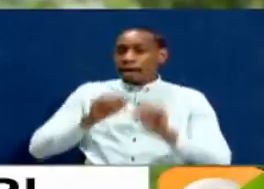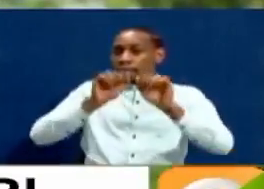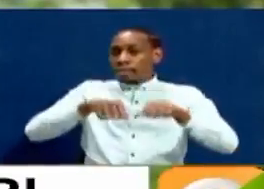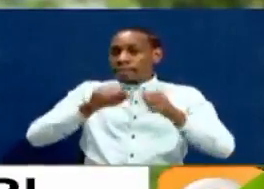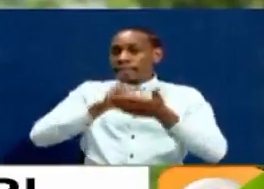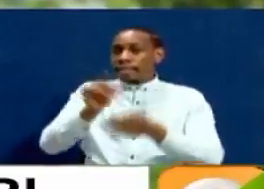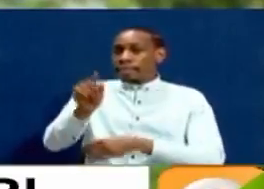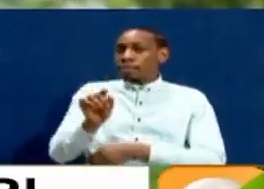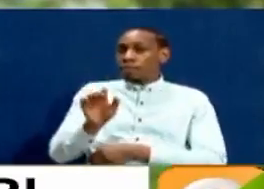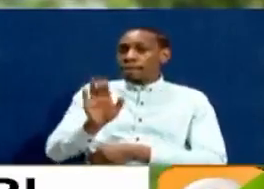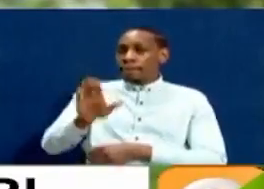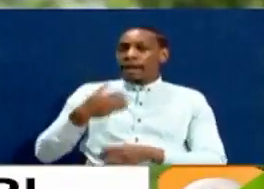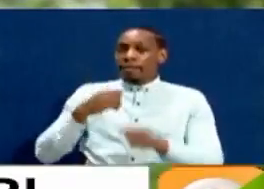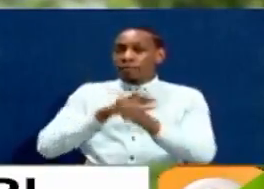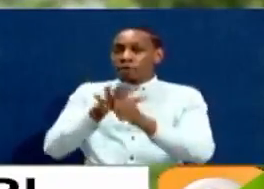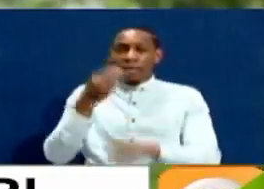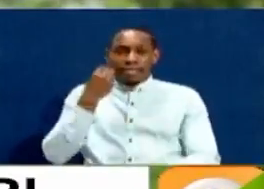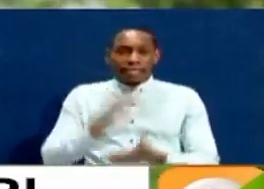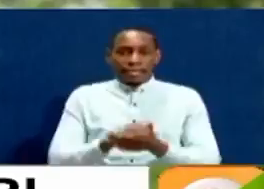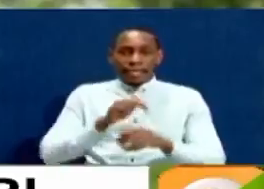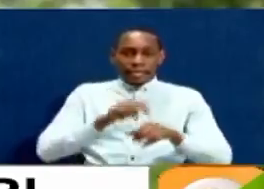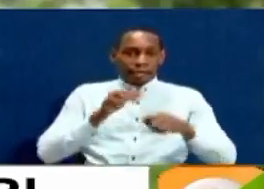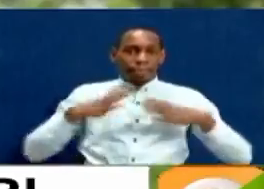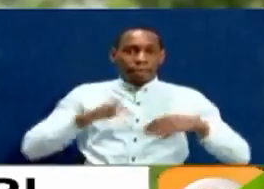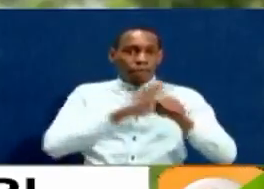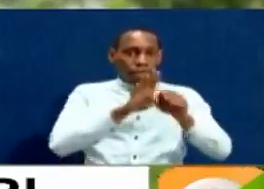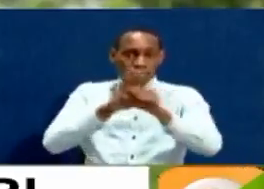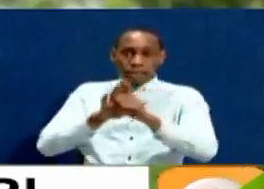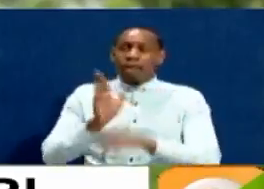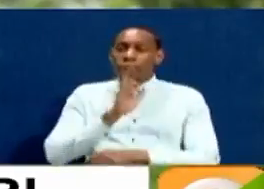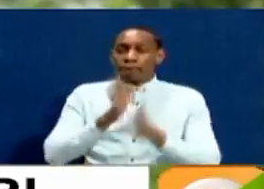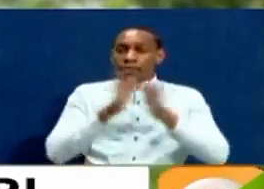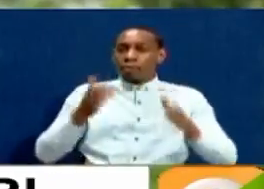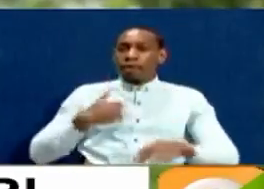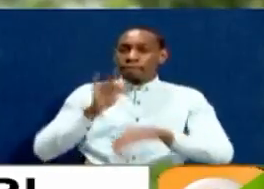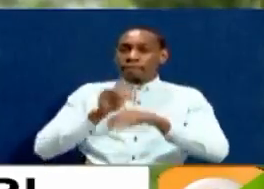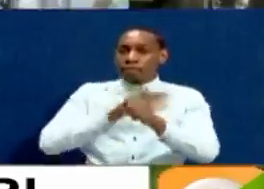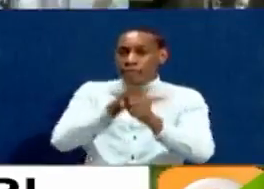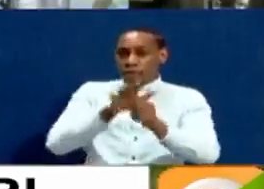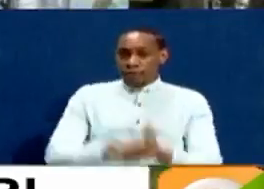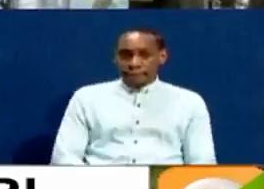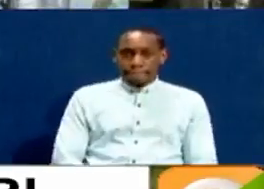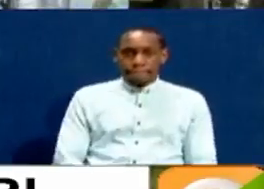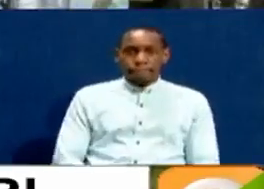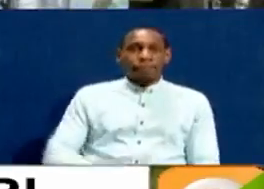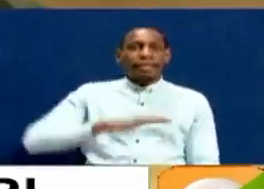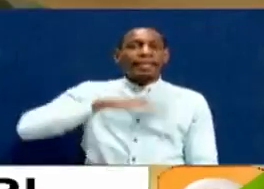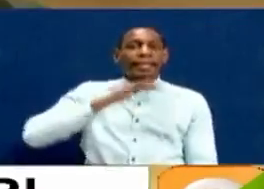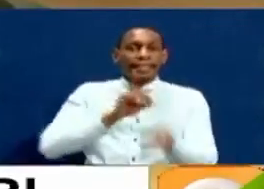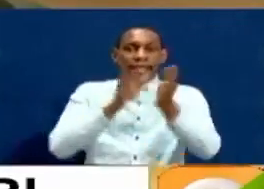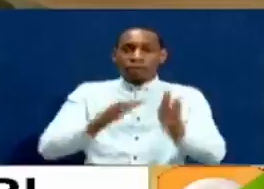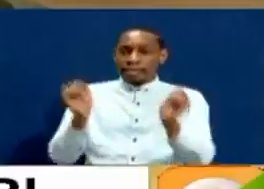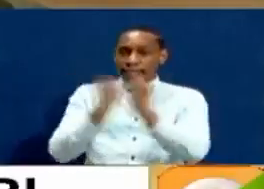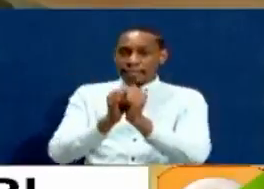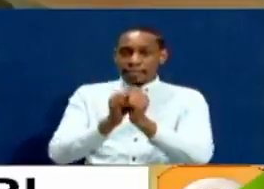potential that they have COVID-19. So the more the people, the more the chance of you getting the COVID-19. Vifo vya madaktari